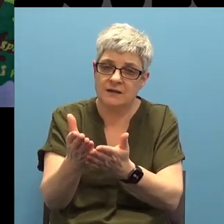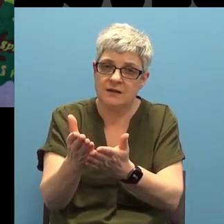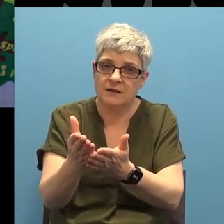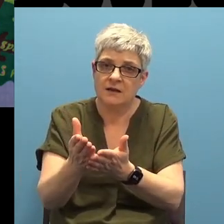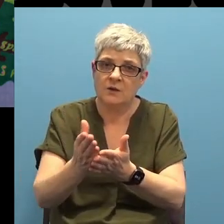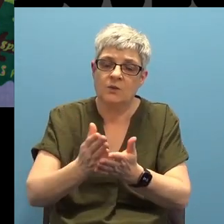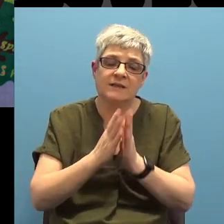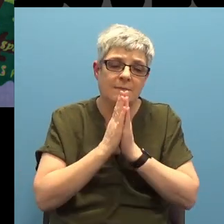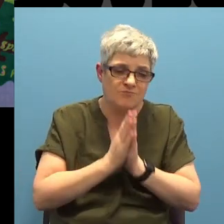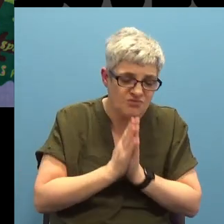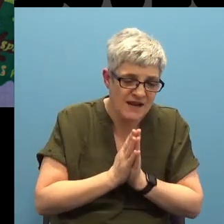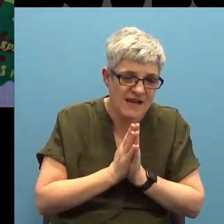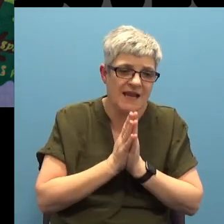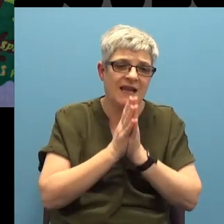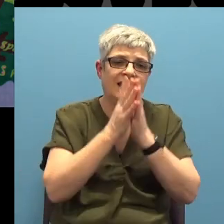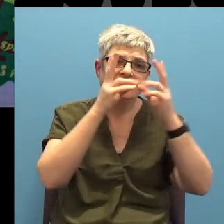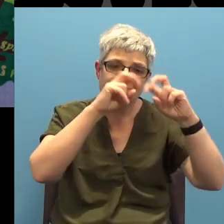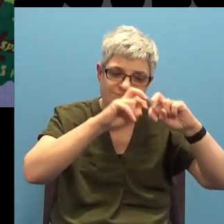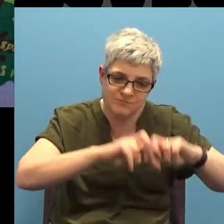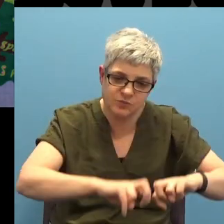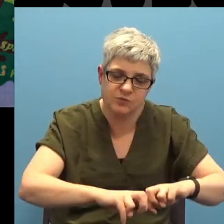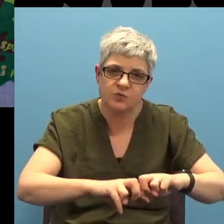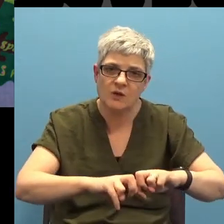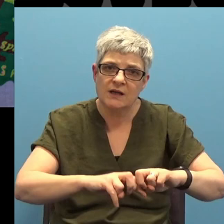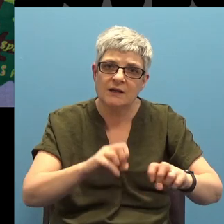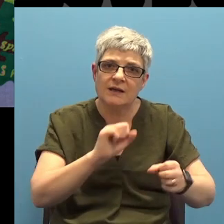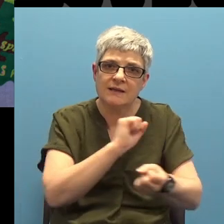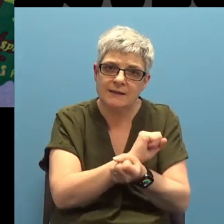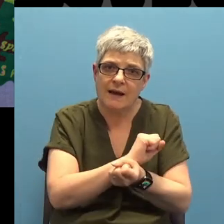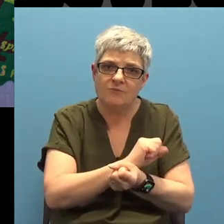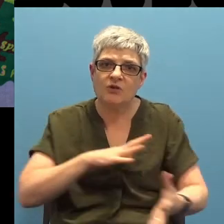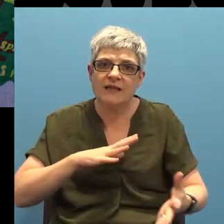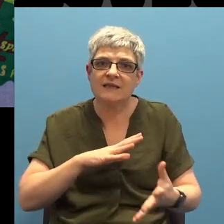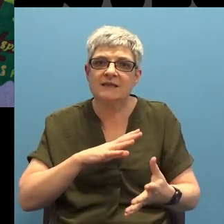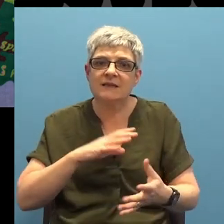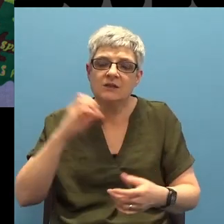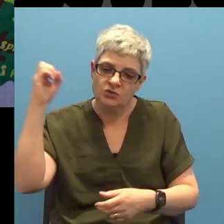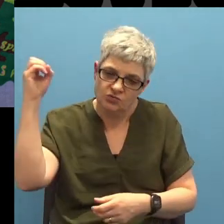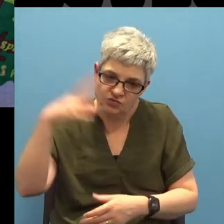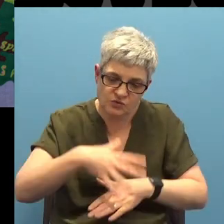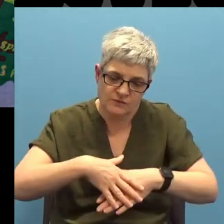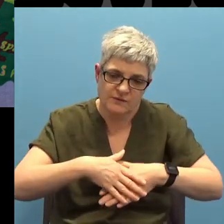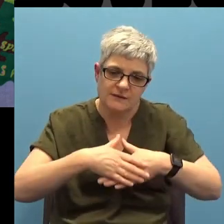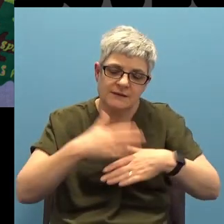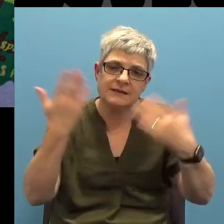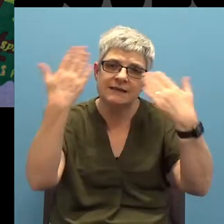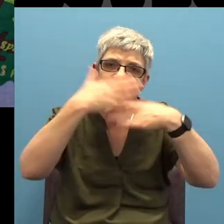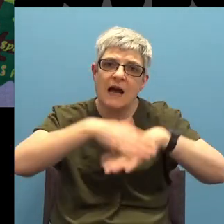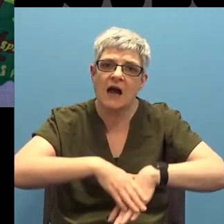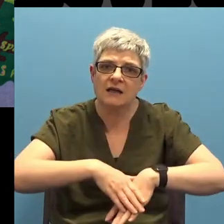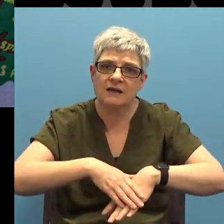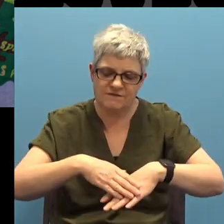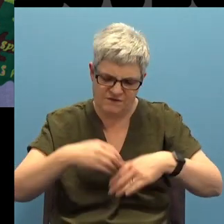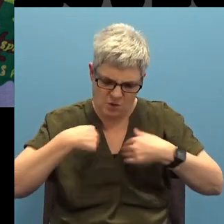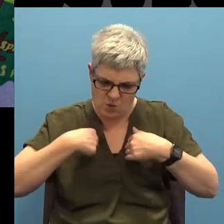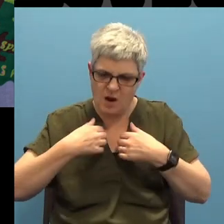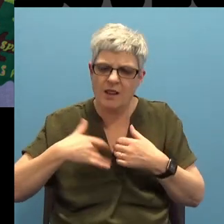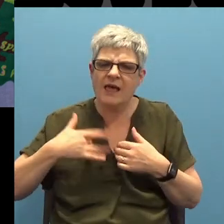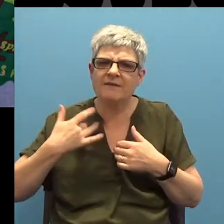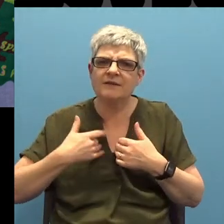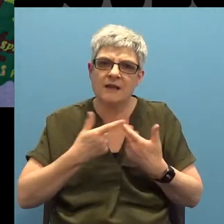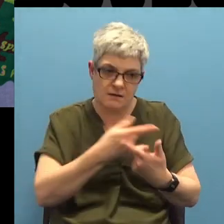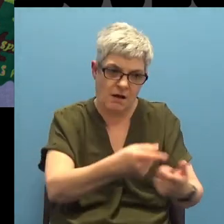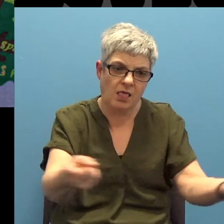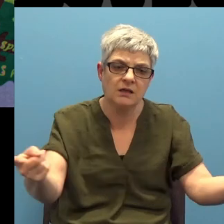We are to pray and to seek for the release of captives, to shine a light into the dark recesses of our own lives and the lives of